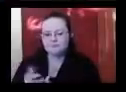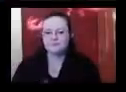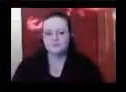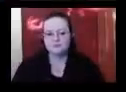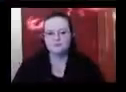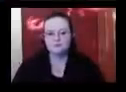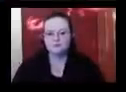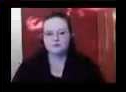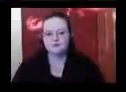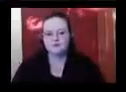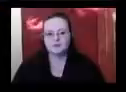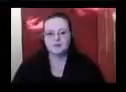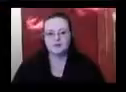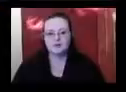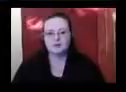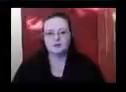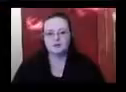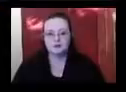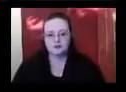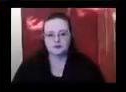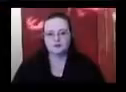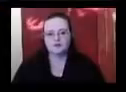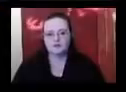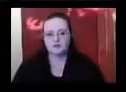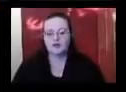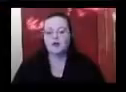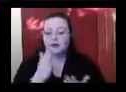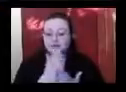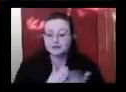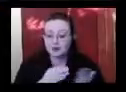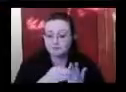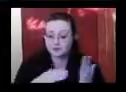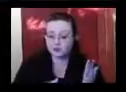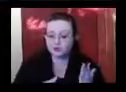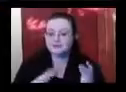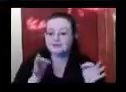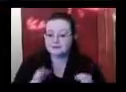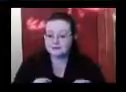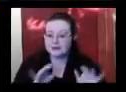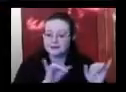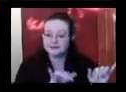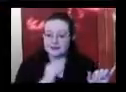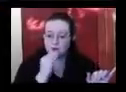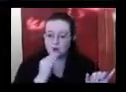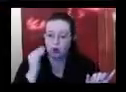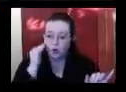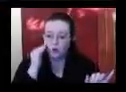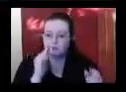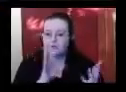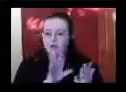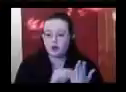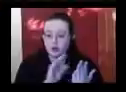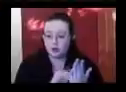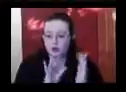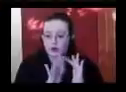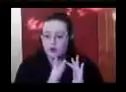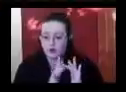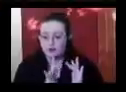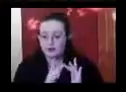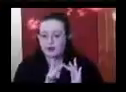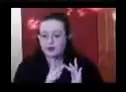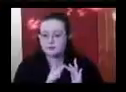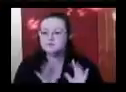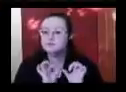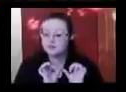will continue remote learning for students who choose that, but we're also looking to